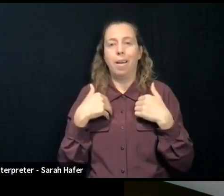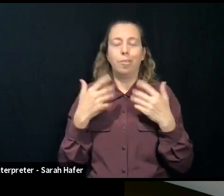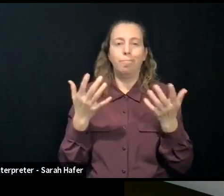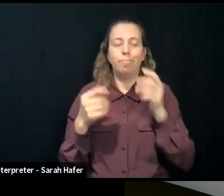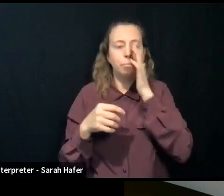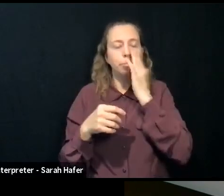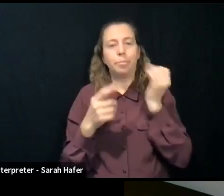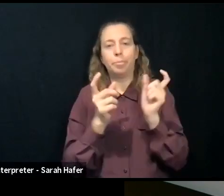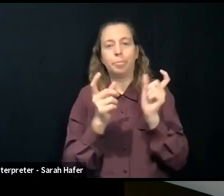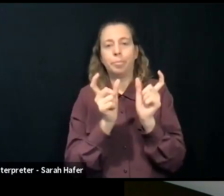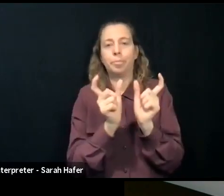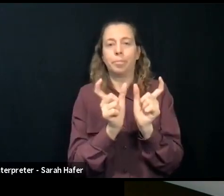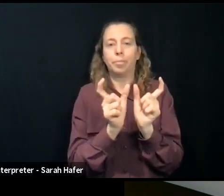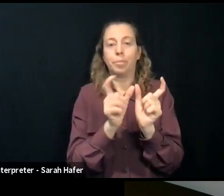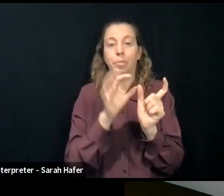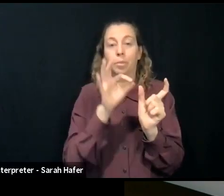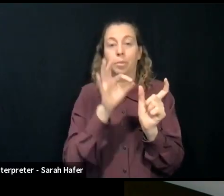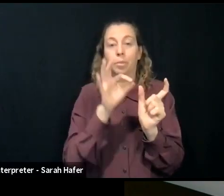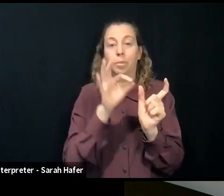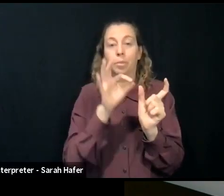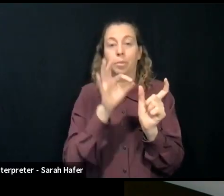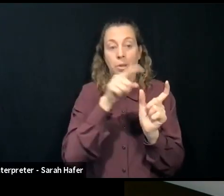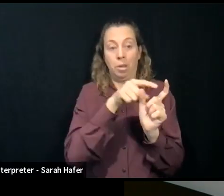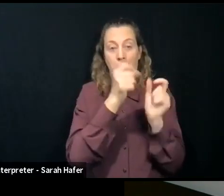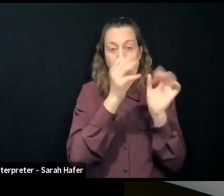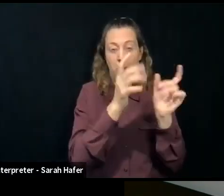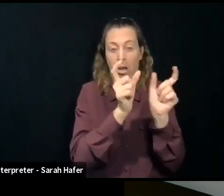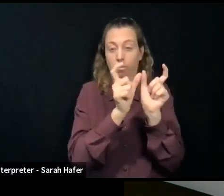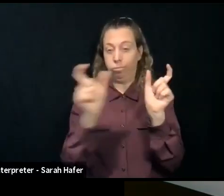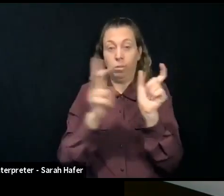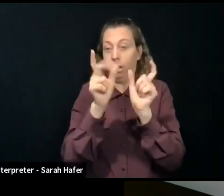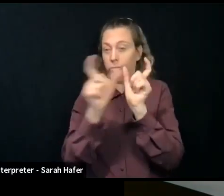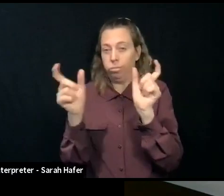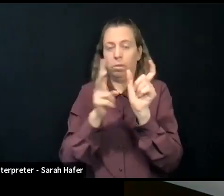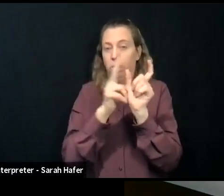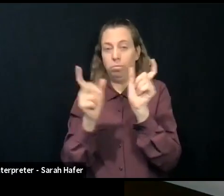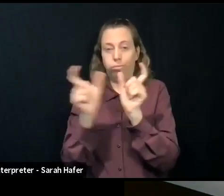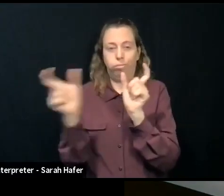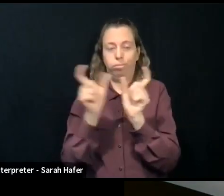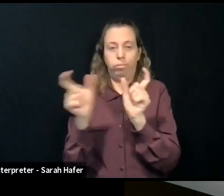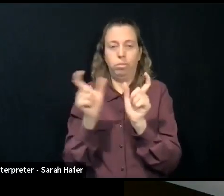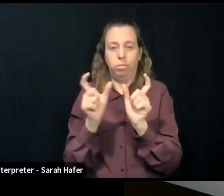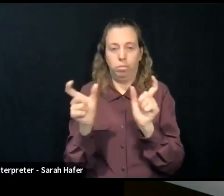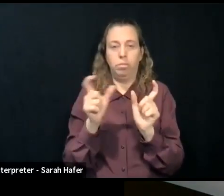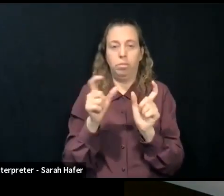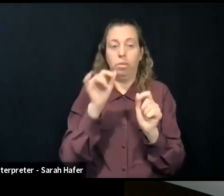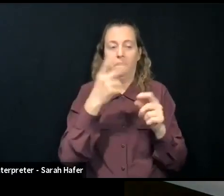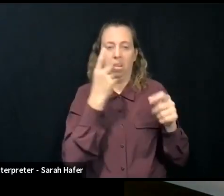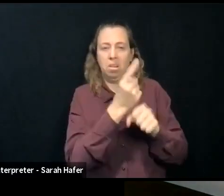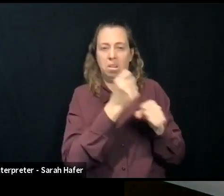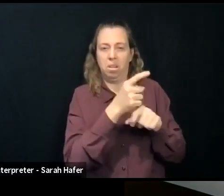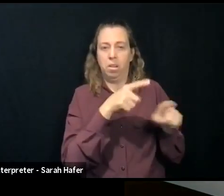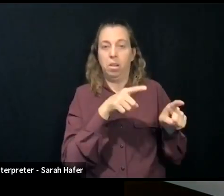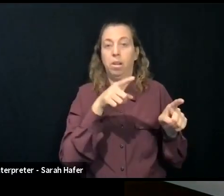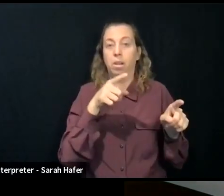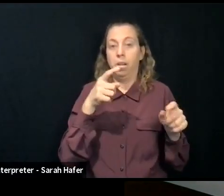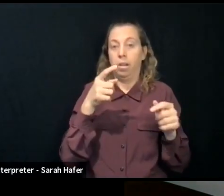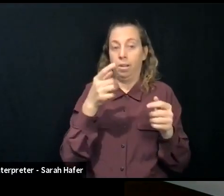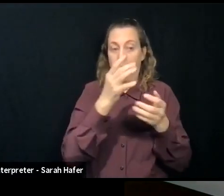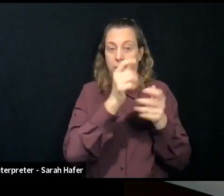and that's the mutations that are leading to the variants that we see in SARS coronavirus 2. In